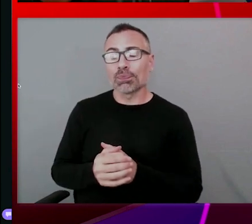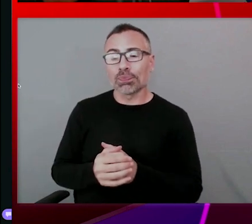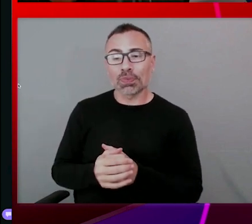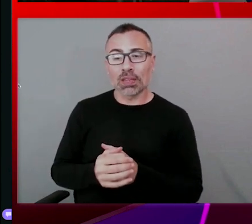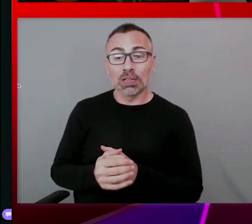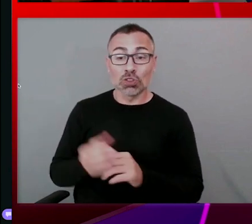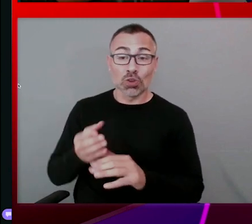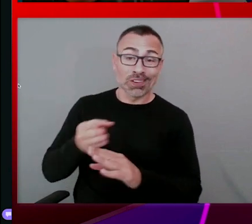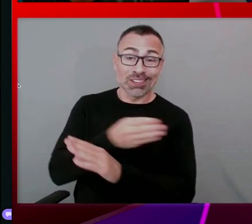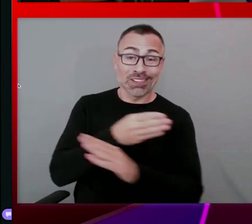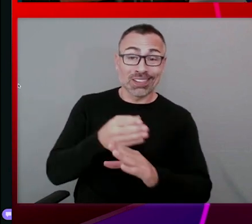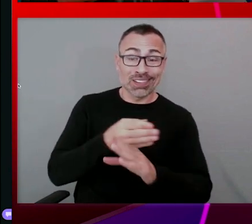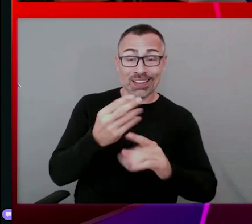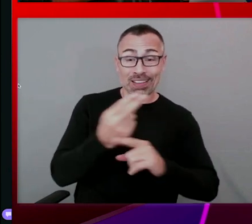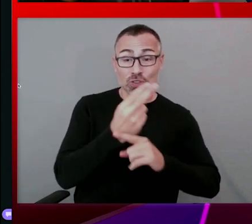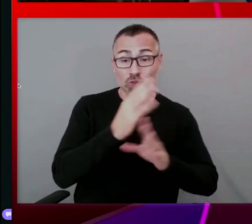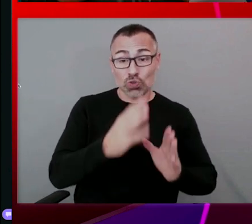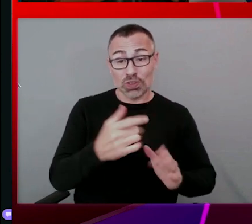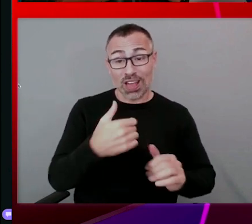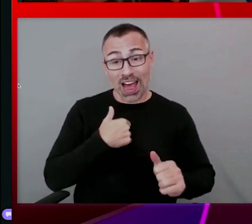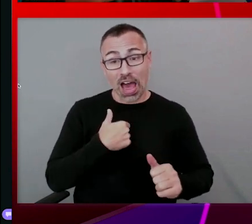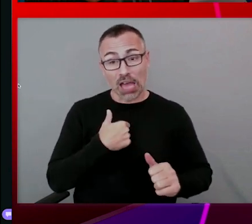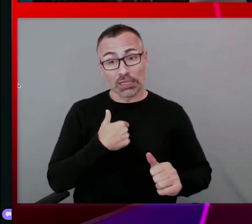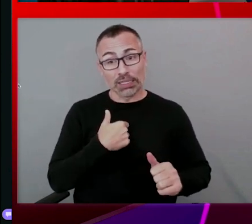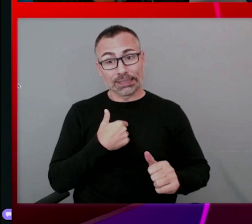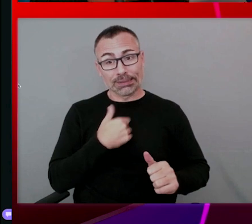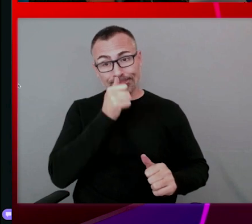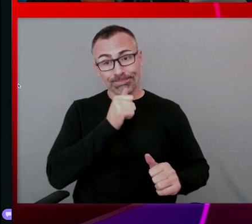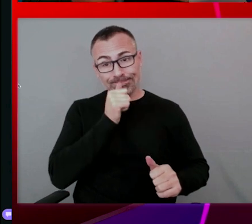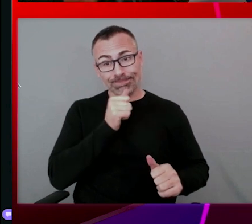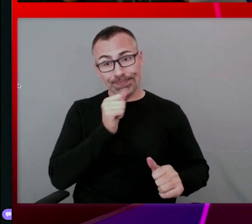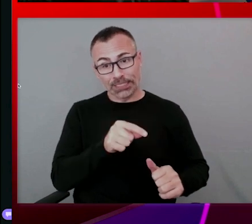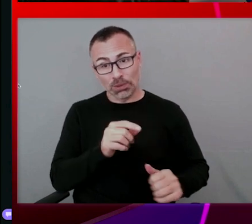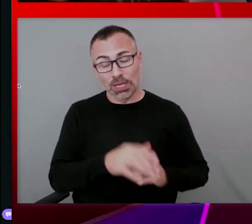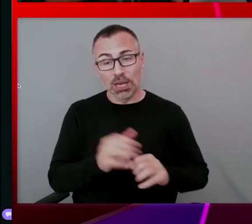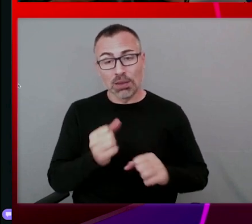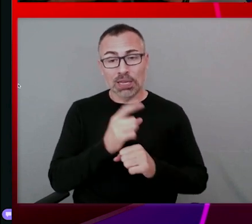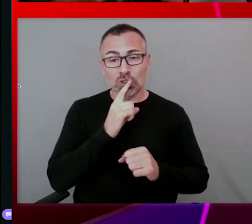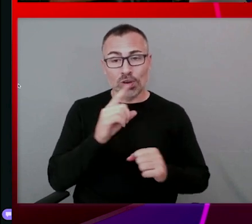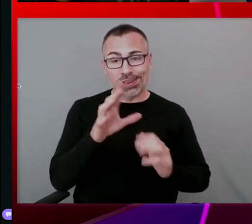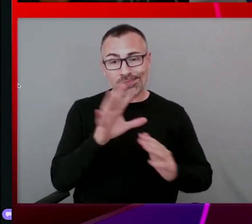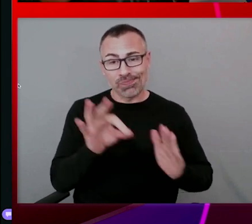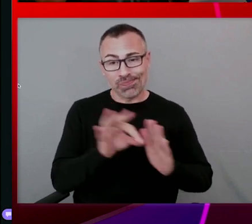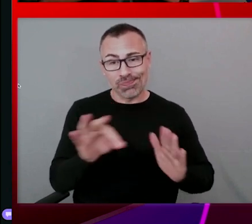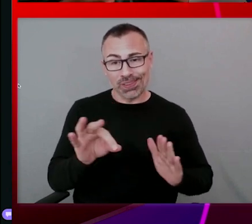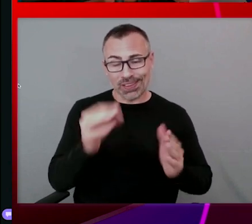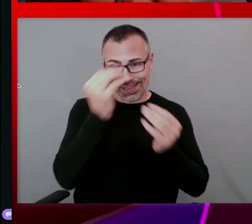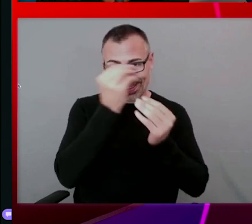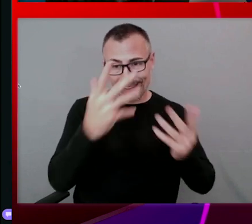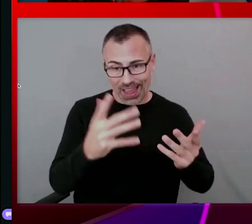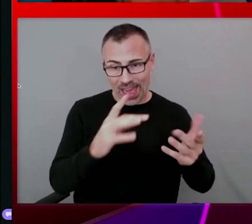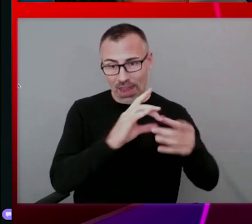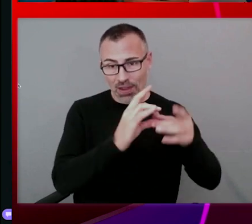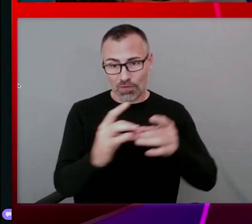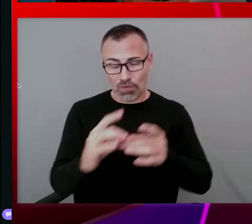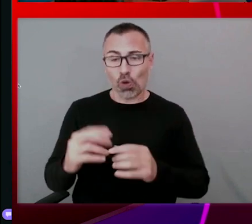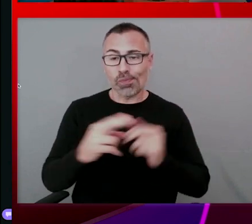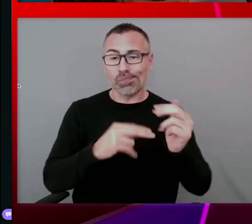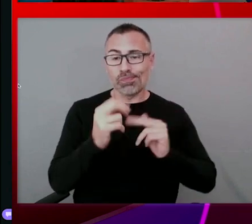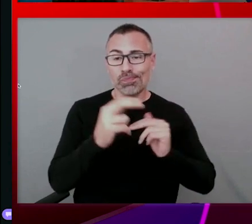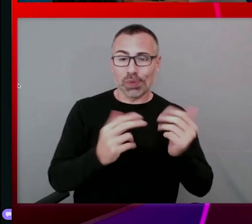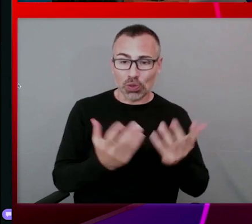user, I would have to deal with it, right? I would have to make sure that I take the data flow, build that containers and logic and all of that. But with this